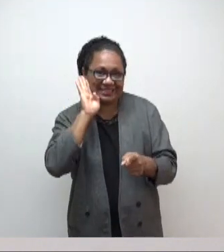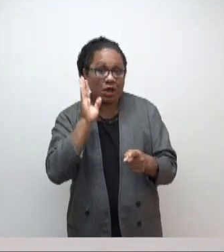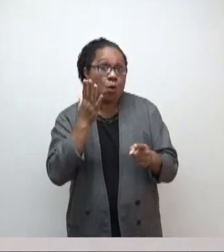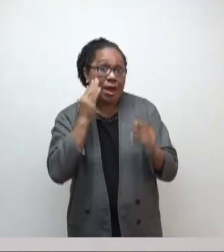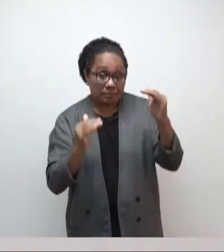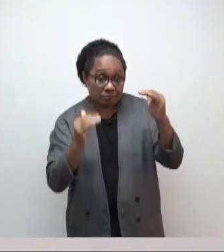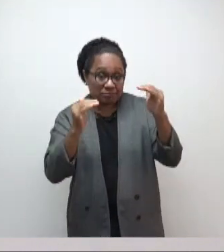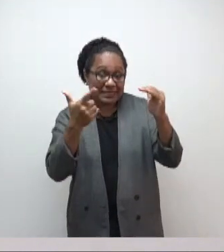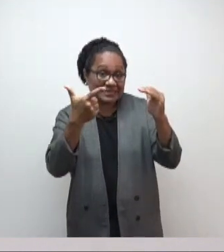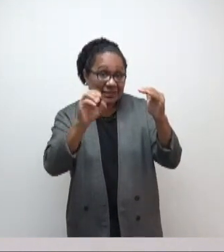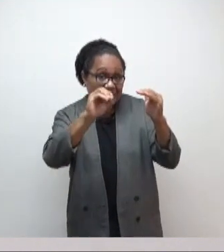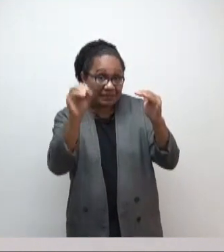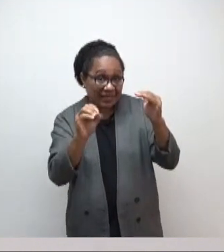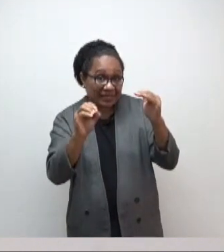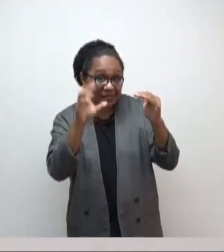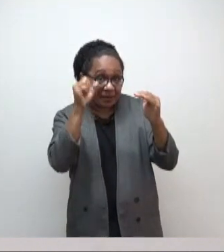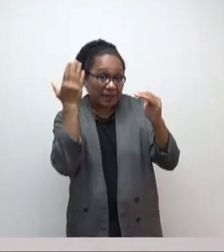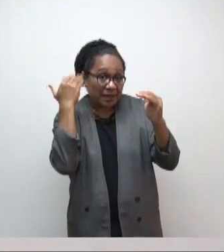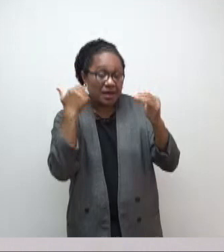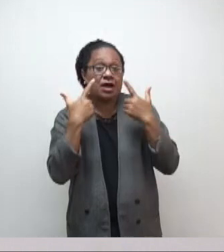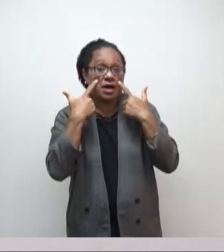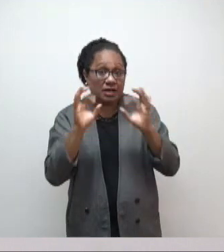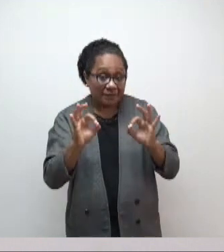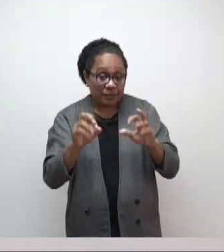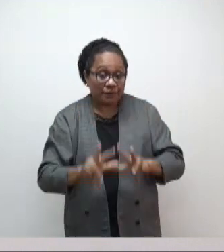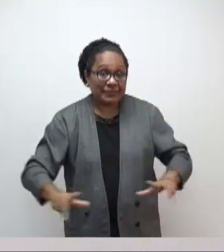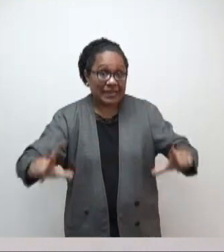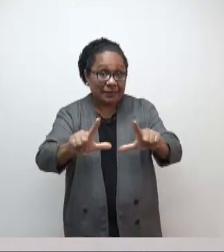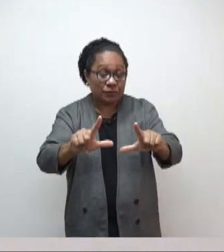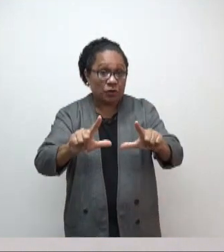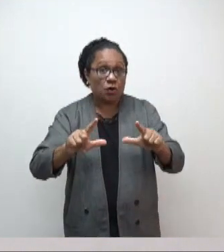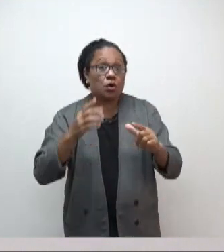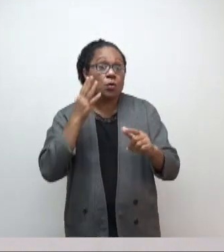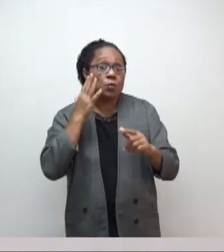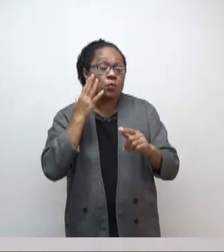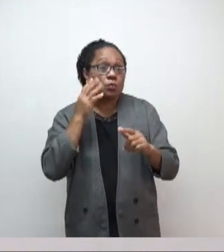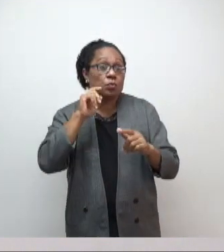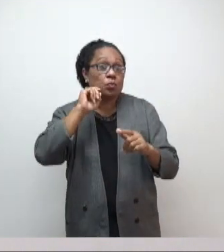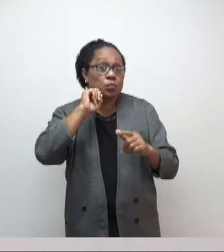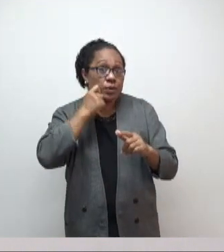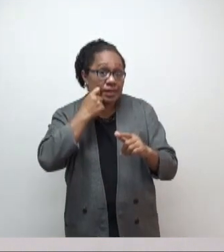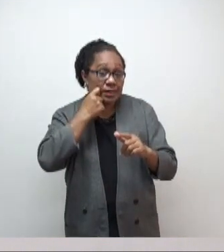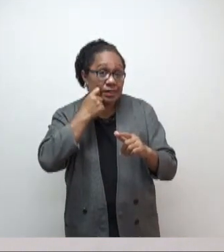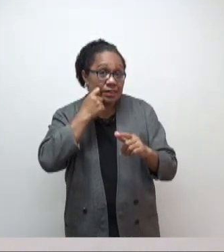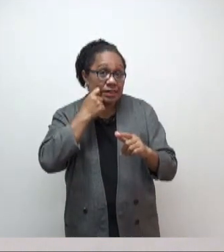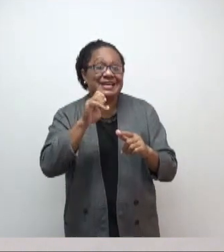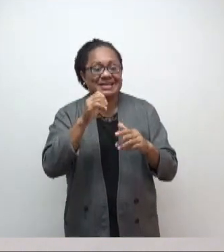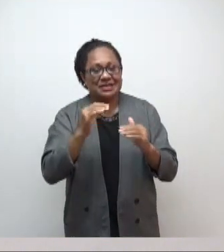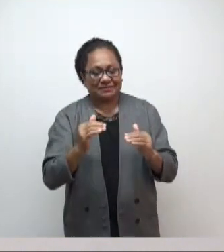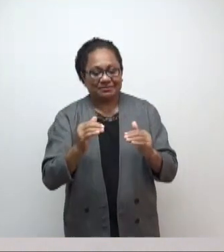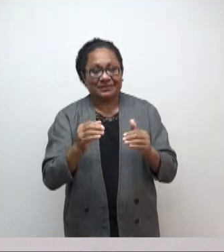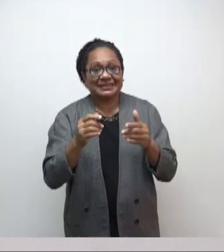threshold, as we've said before, the curfew hours of Vitilevu will move from 10 p.m. to 4 a.m. At